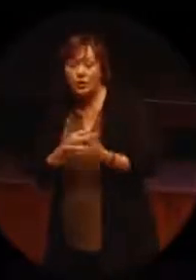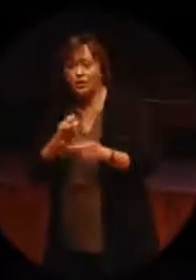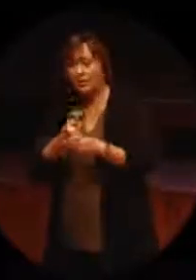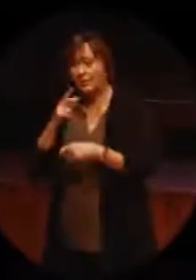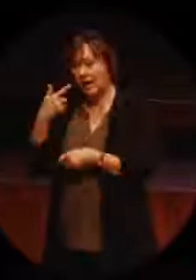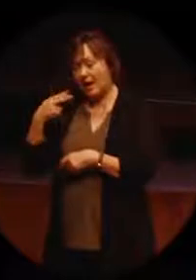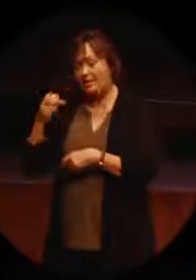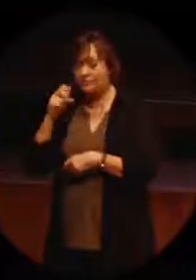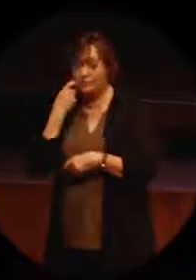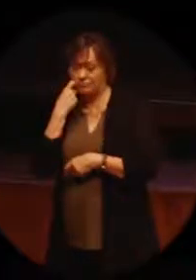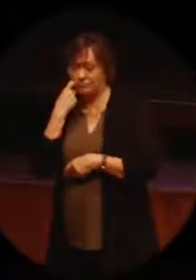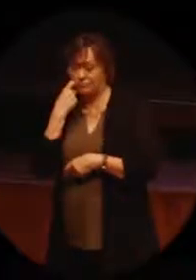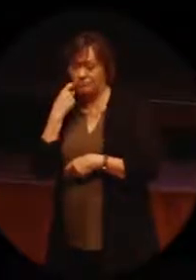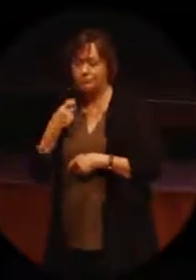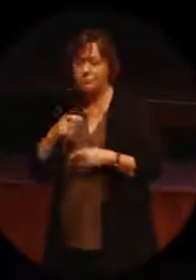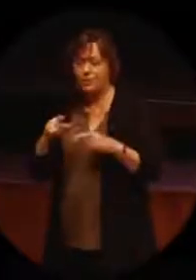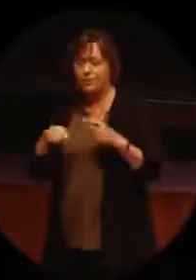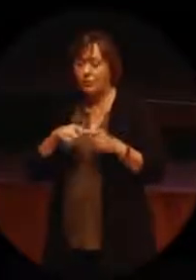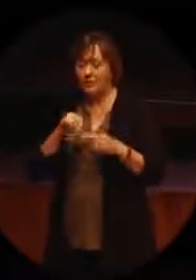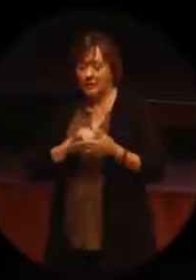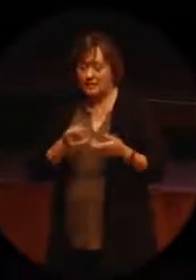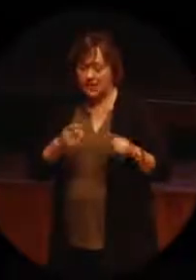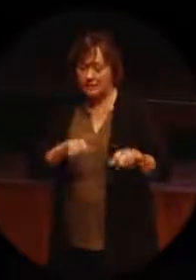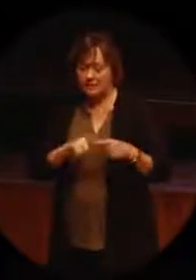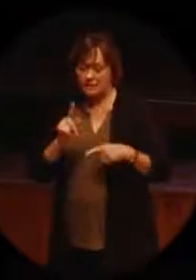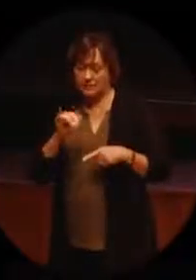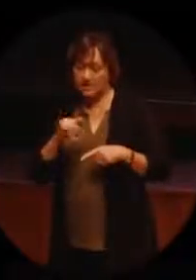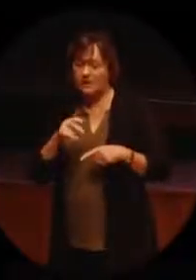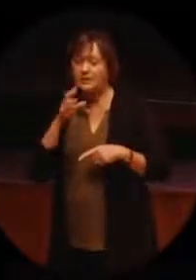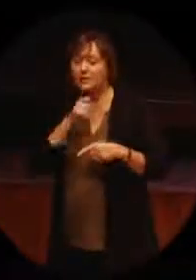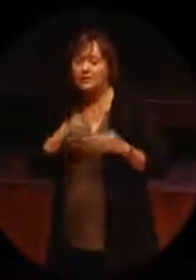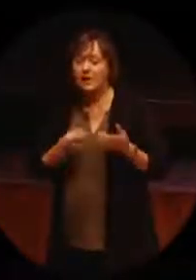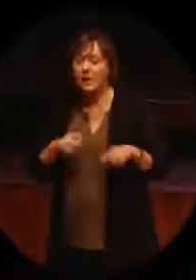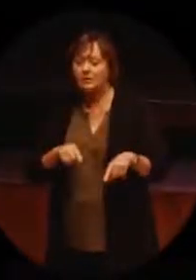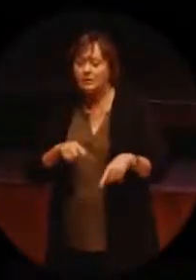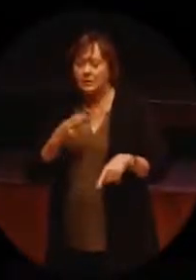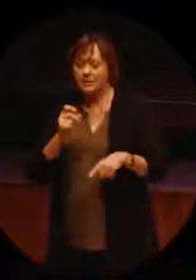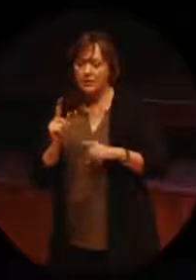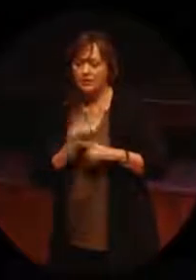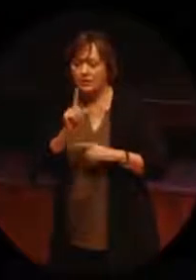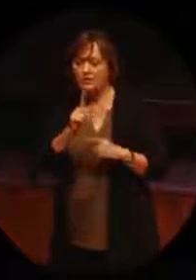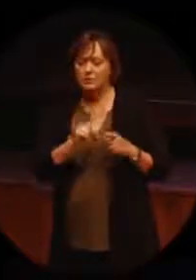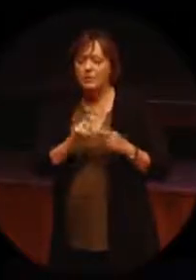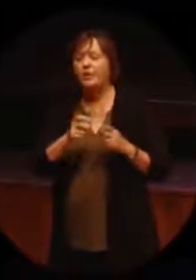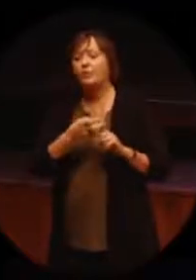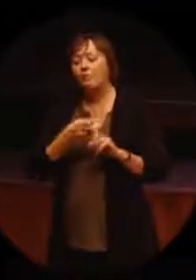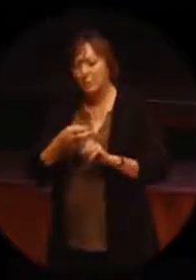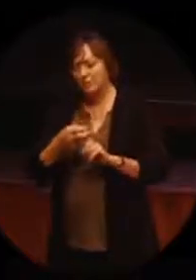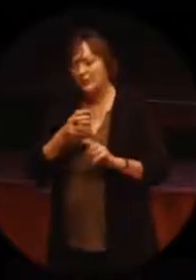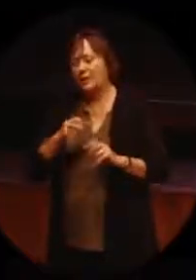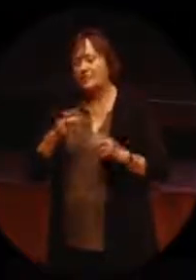just graduated from high school. As soon as this happened, within a couple of weeks, guess what he did? He went down to the